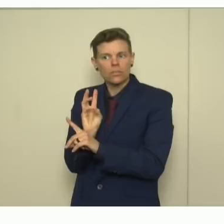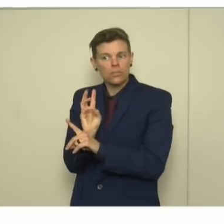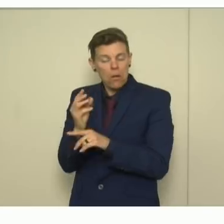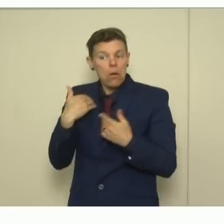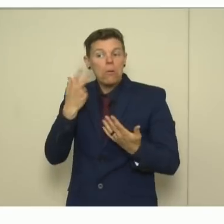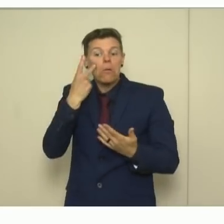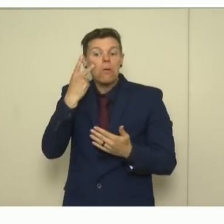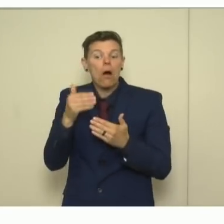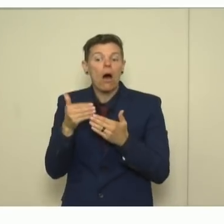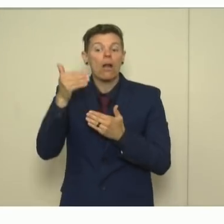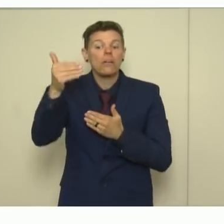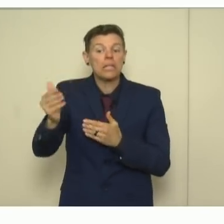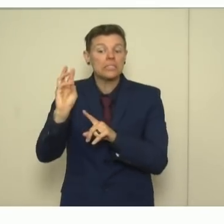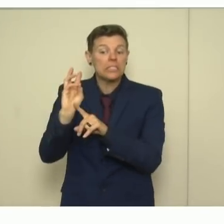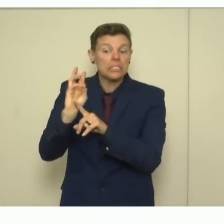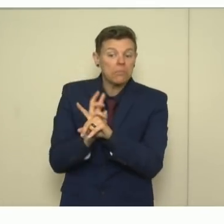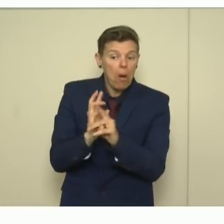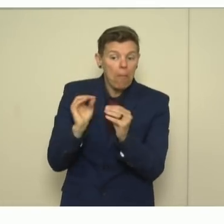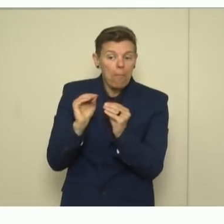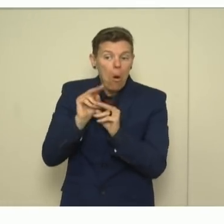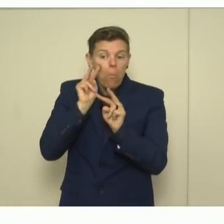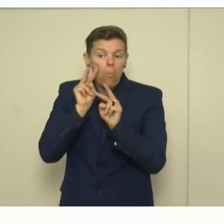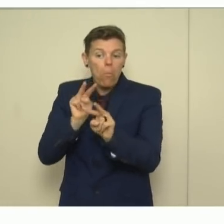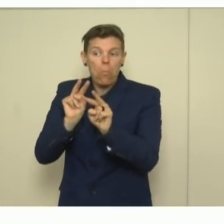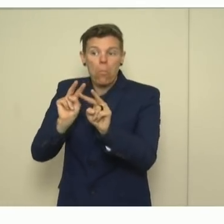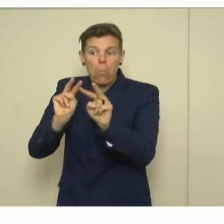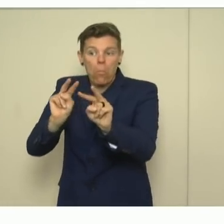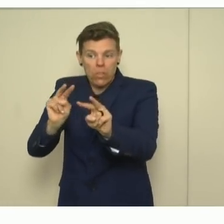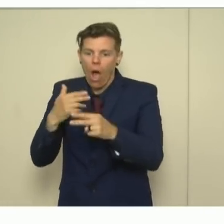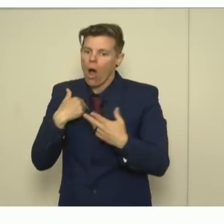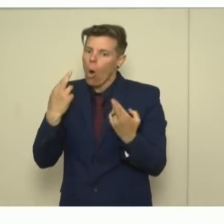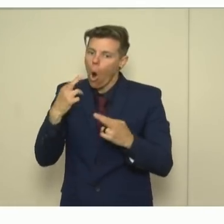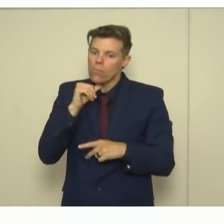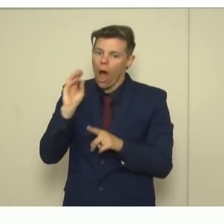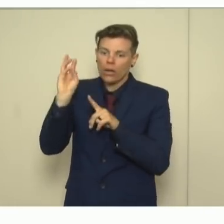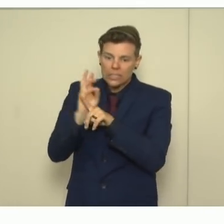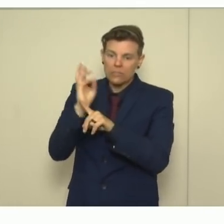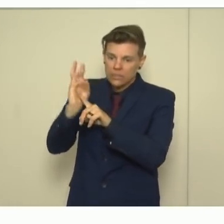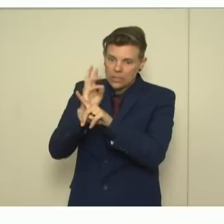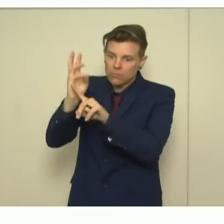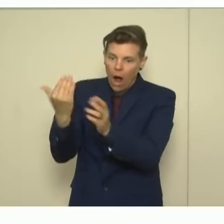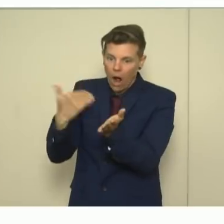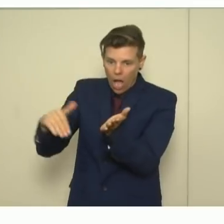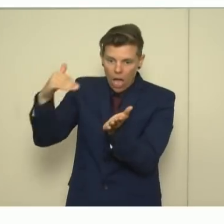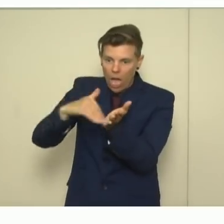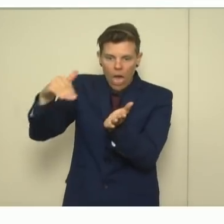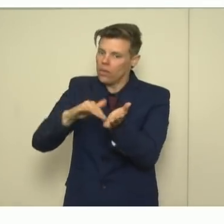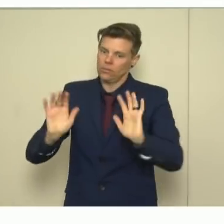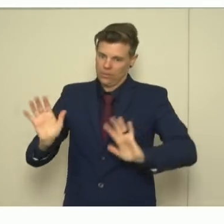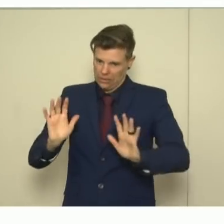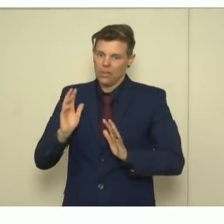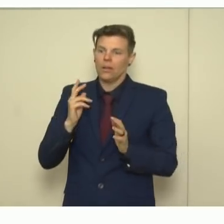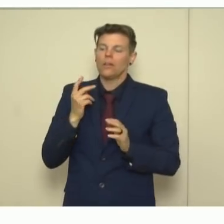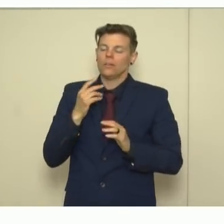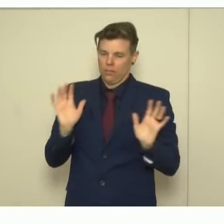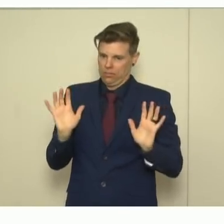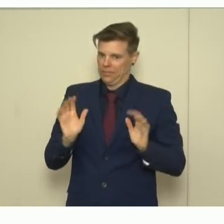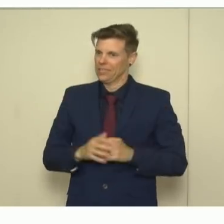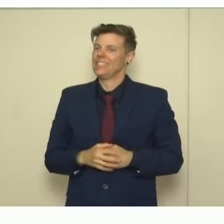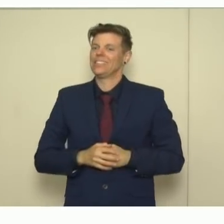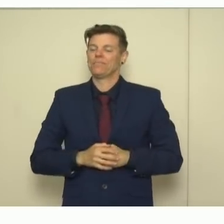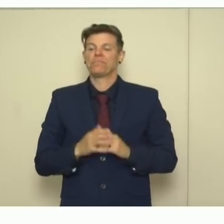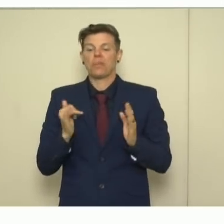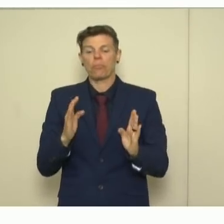half of one or so, but we're making great progress. Now the map on the right just focuses on the number of cases in the last 2